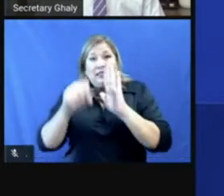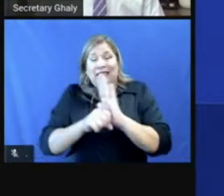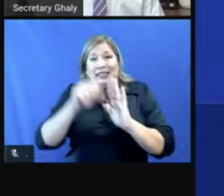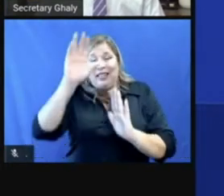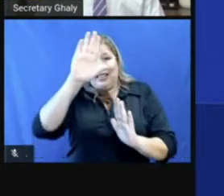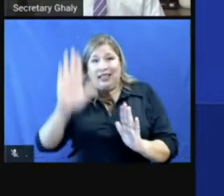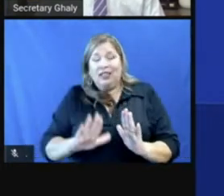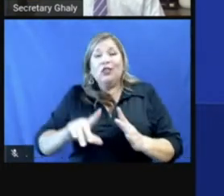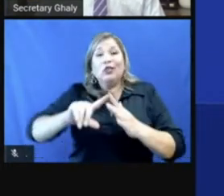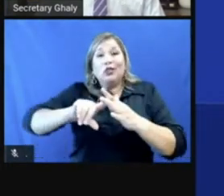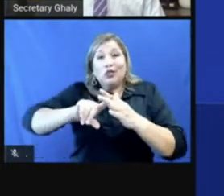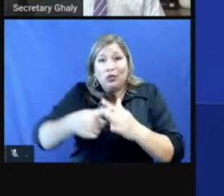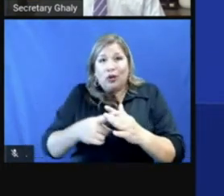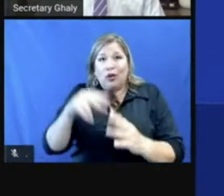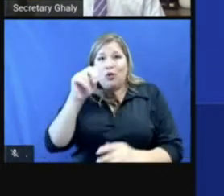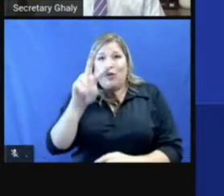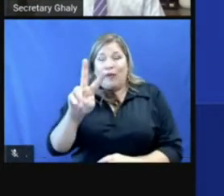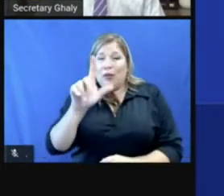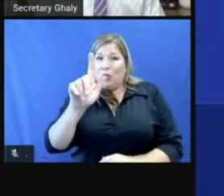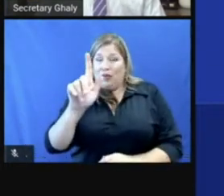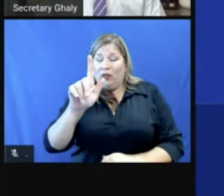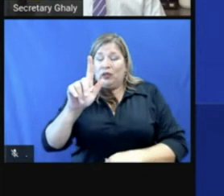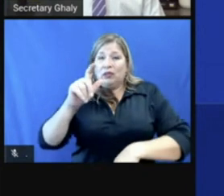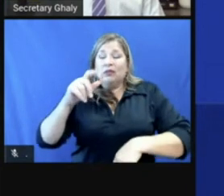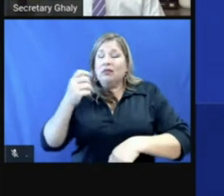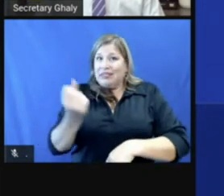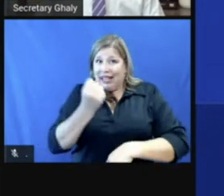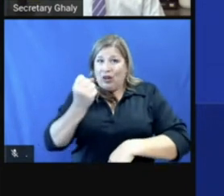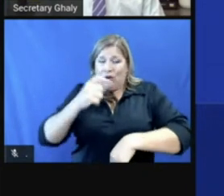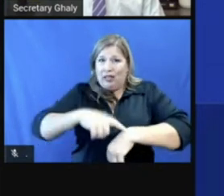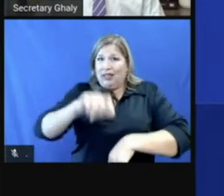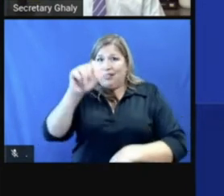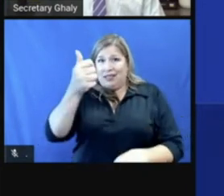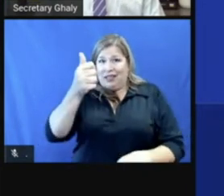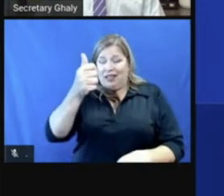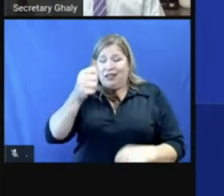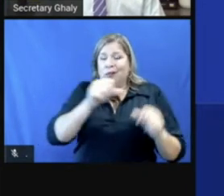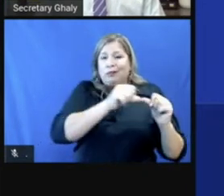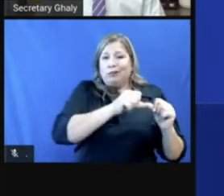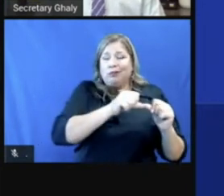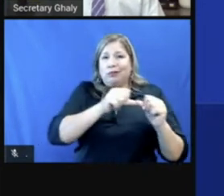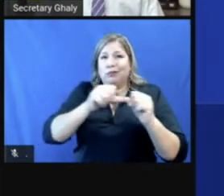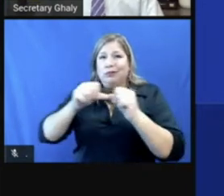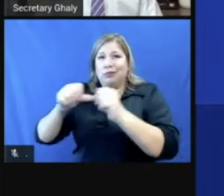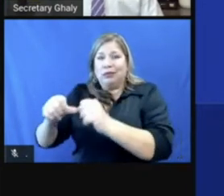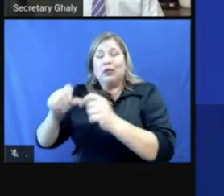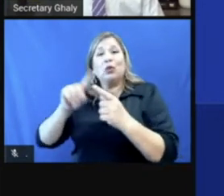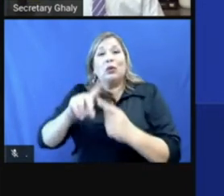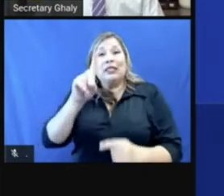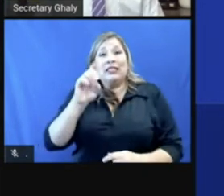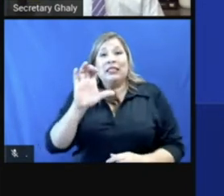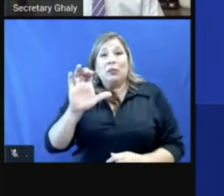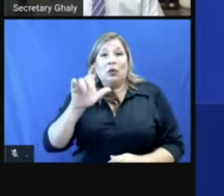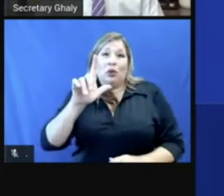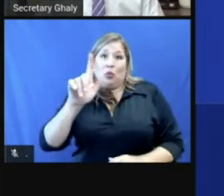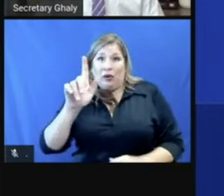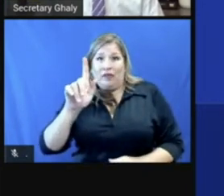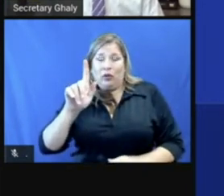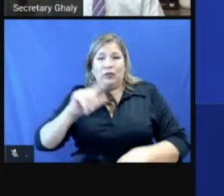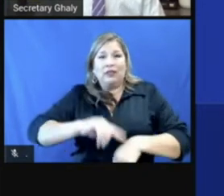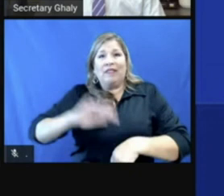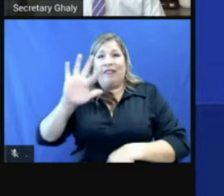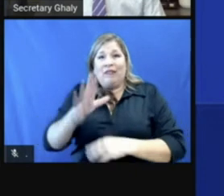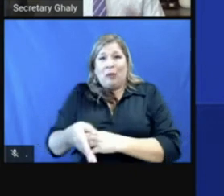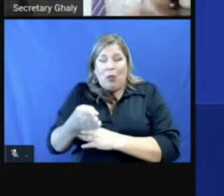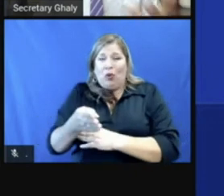November 21st, so that's Saturday night at 10 p.m., and will go until December 21st at 5